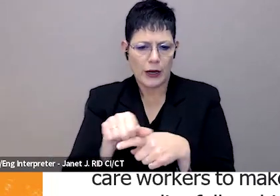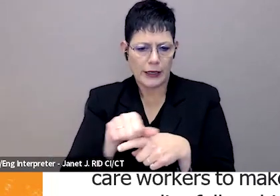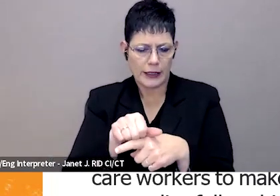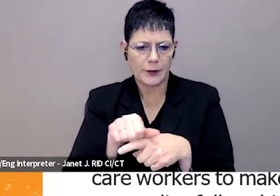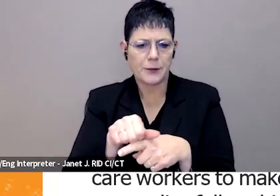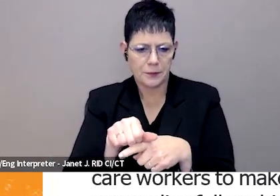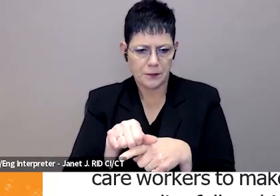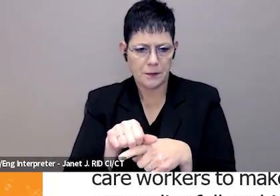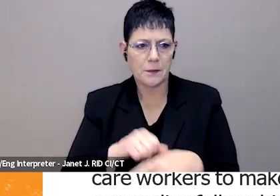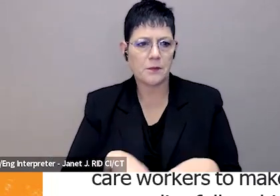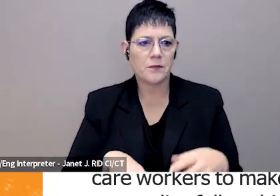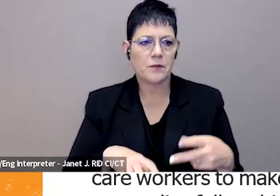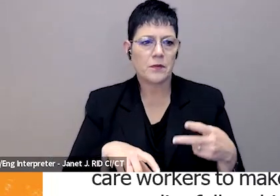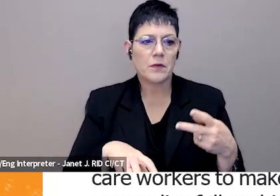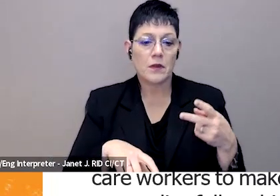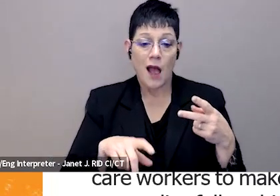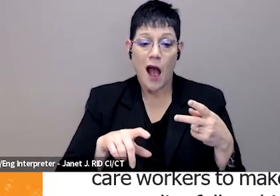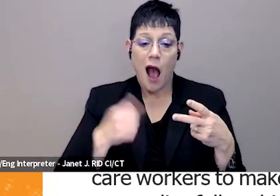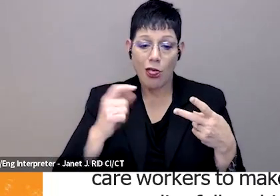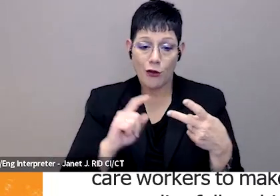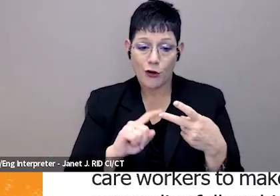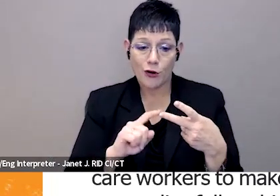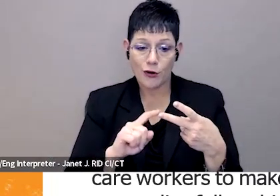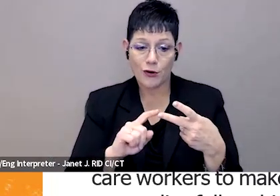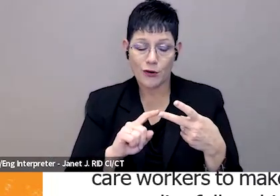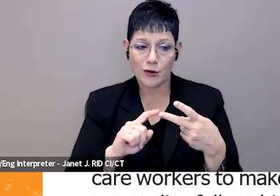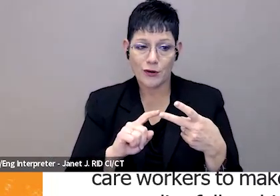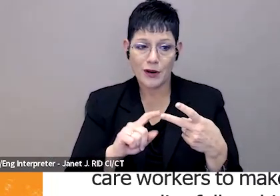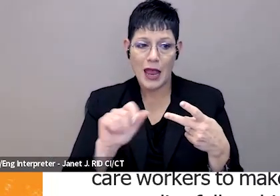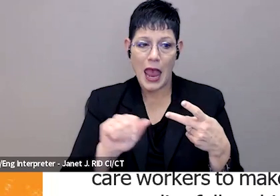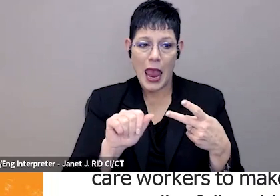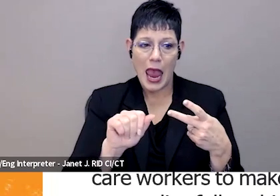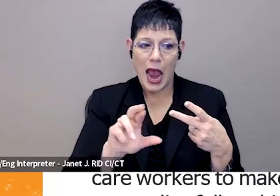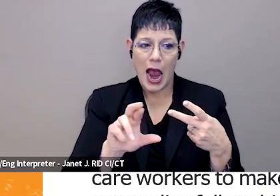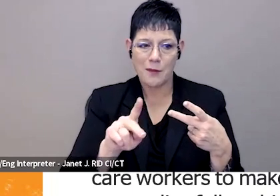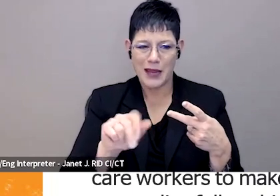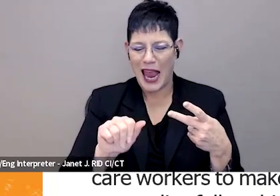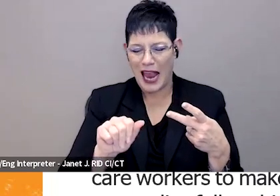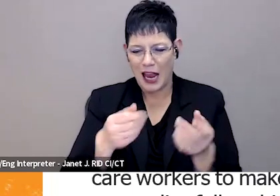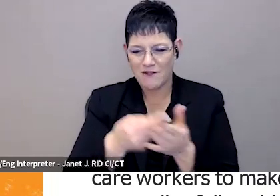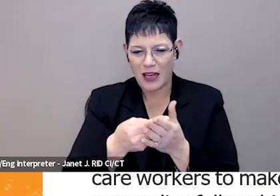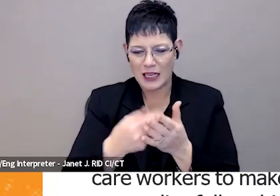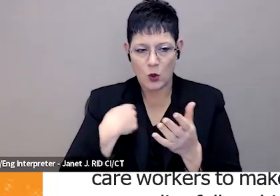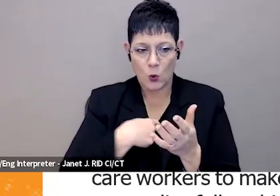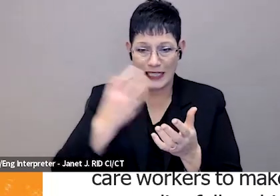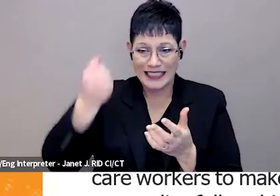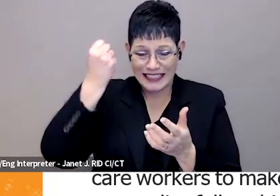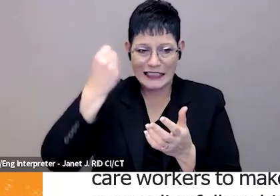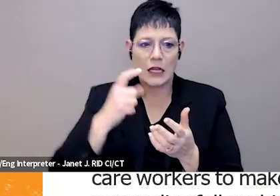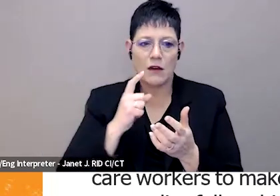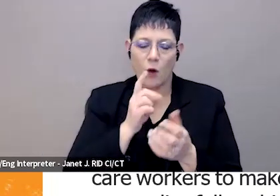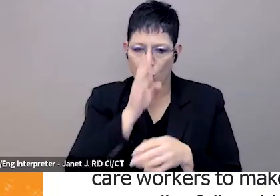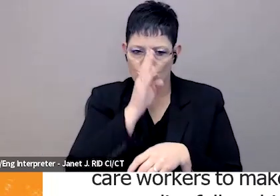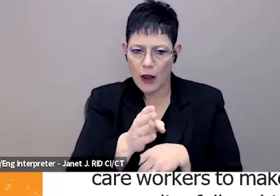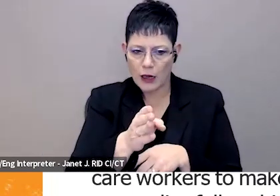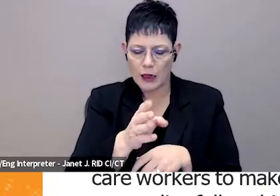Our chapter in North Carolina was also able to get some of the American Rescue Plan Act funding directly for